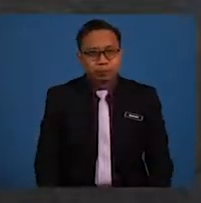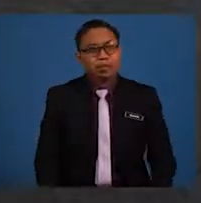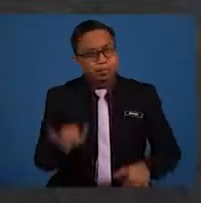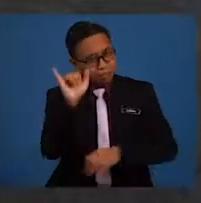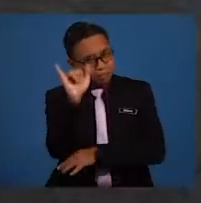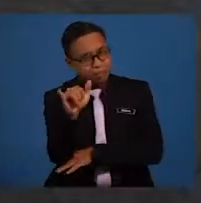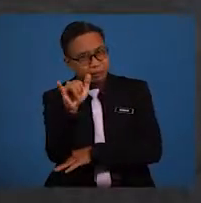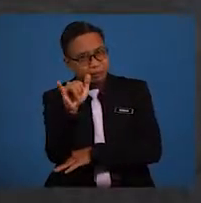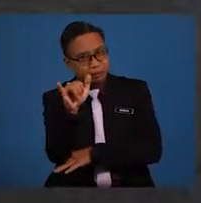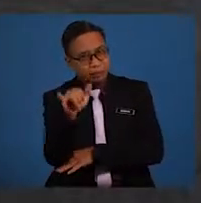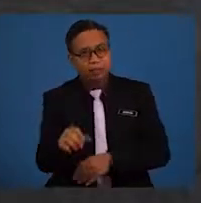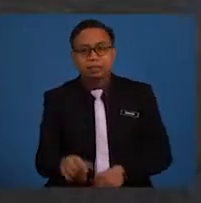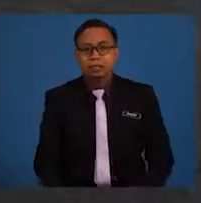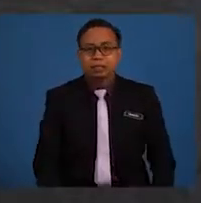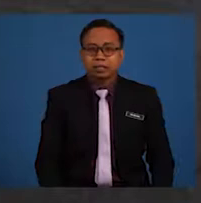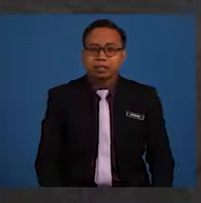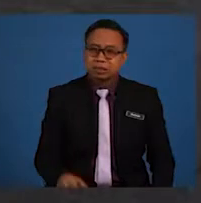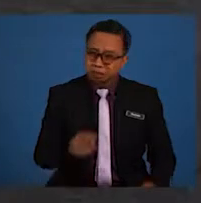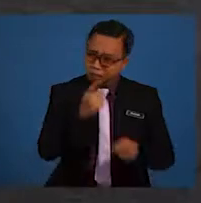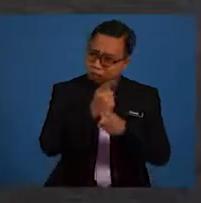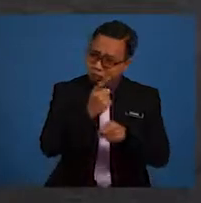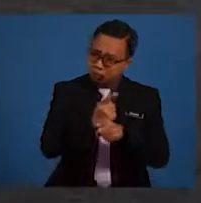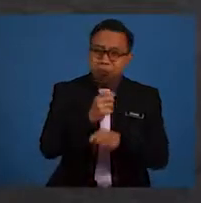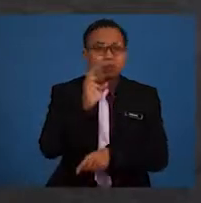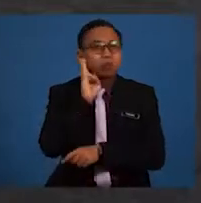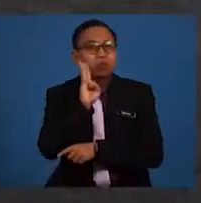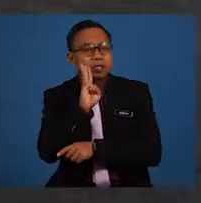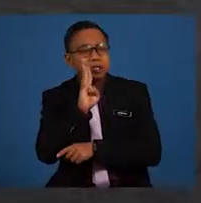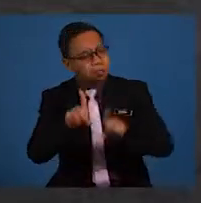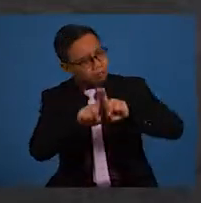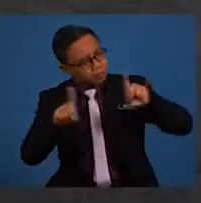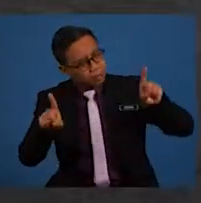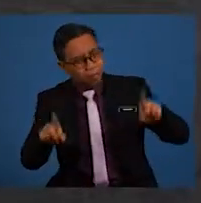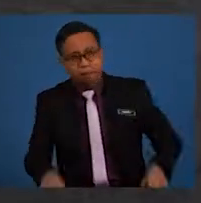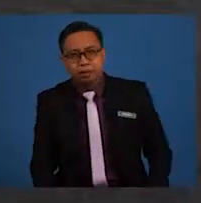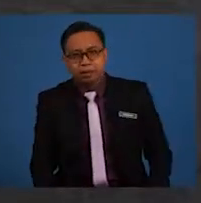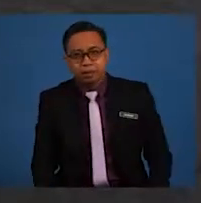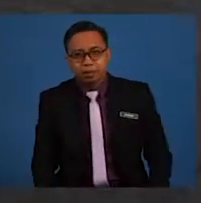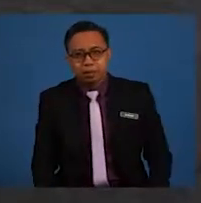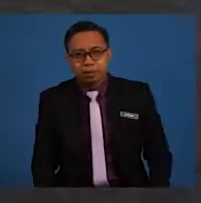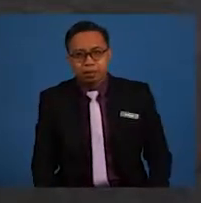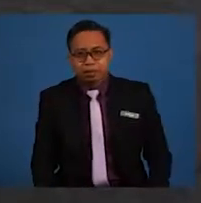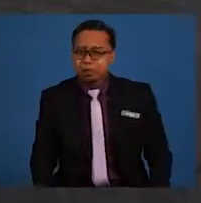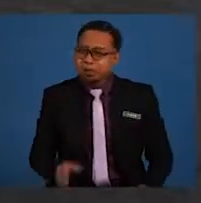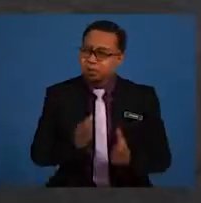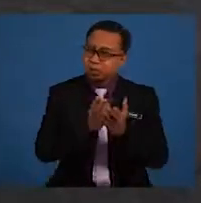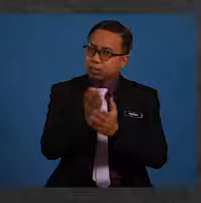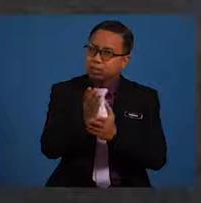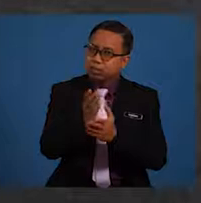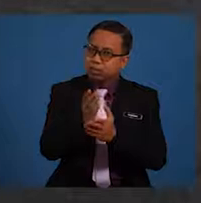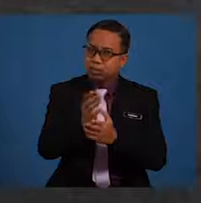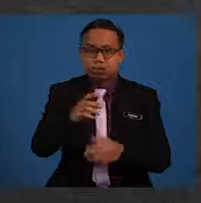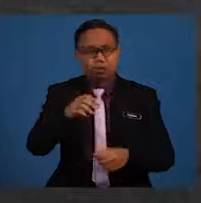Yes, it is still the woman. But is it a definite statement